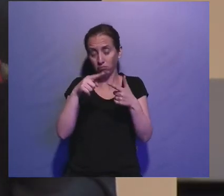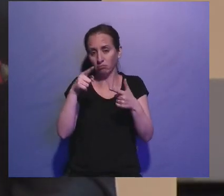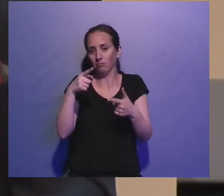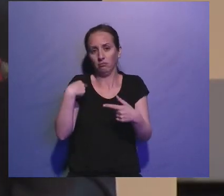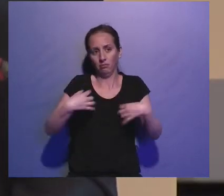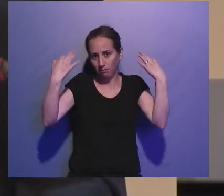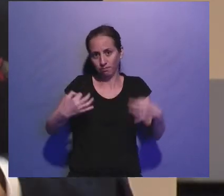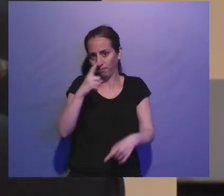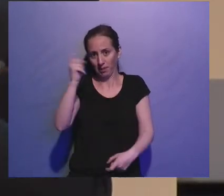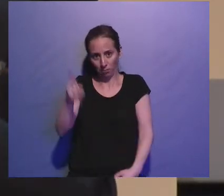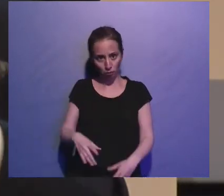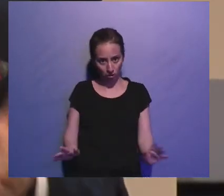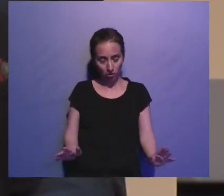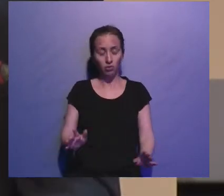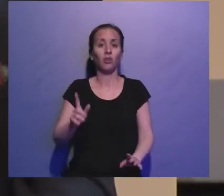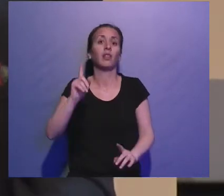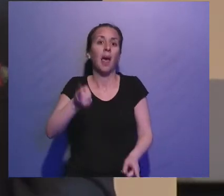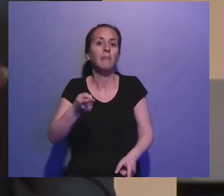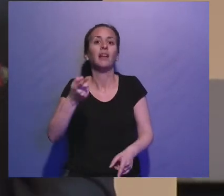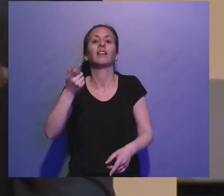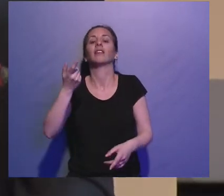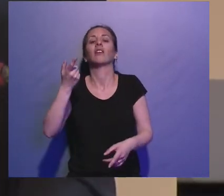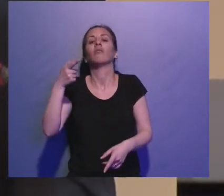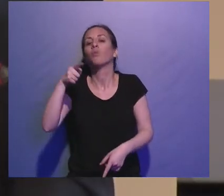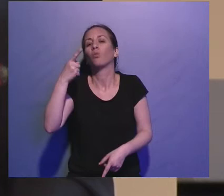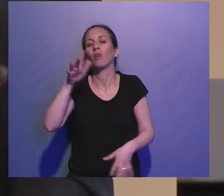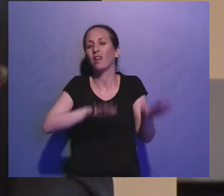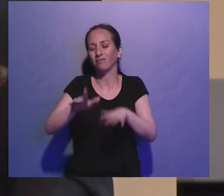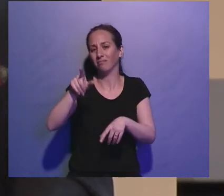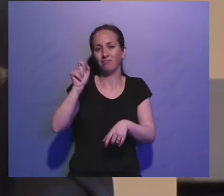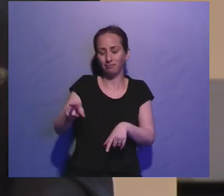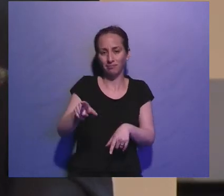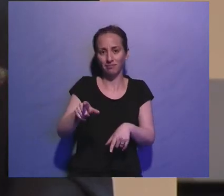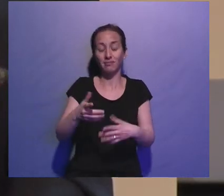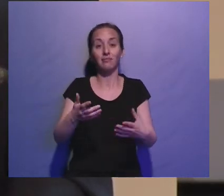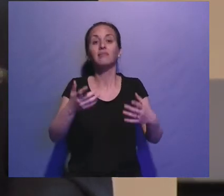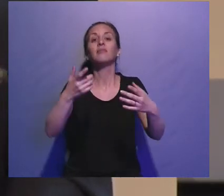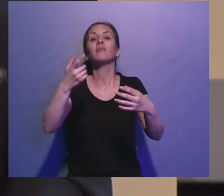person for a short-term period of time. But